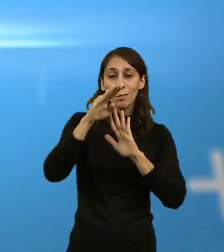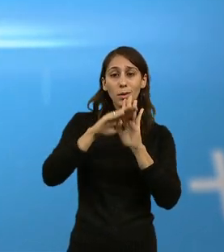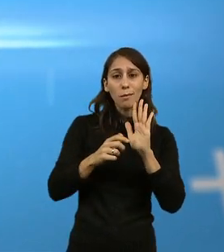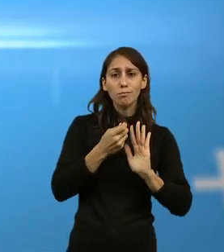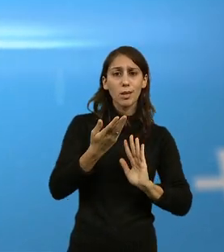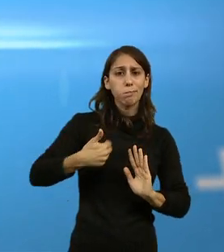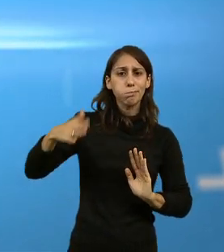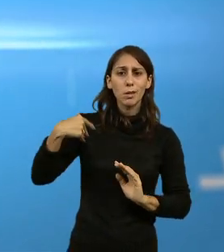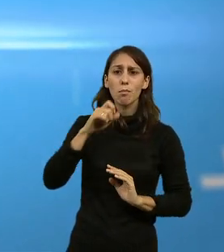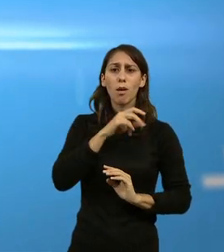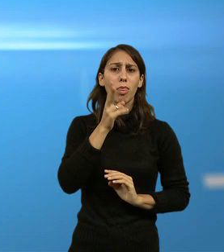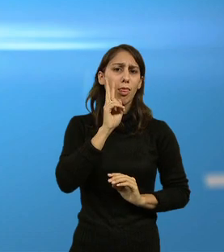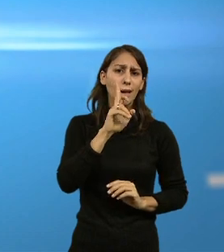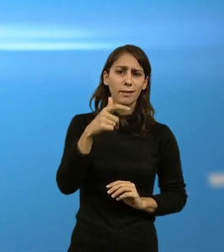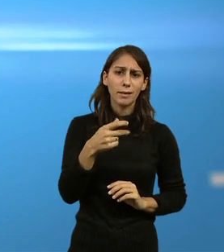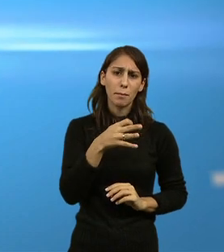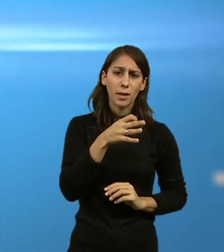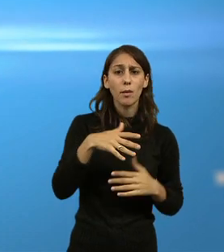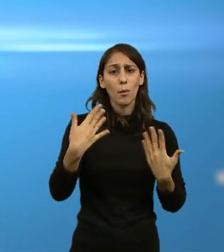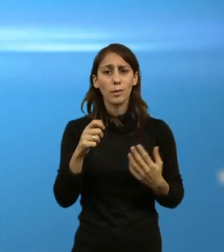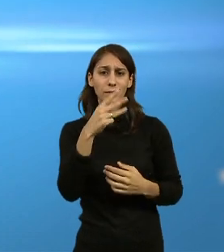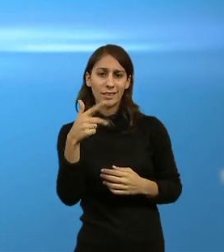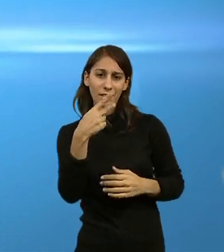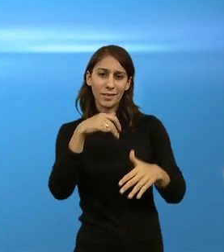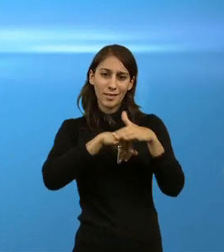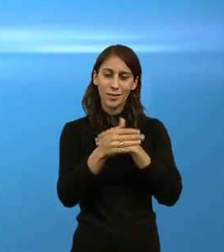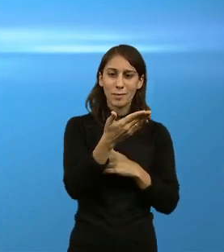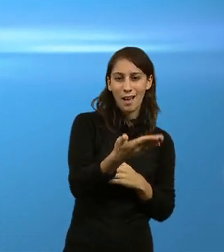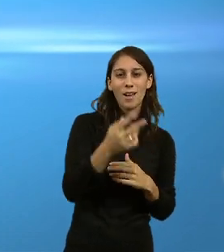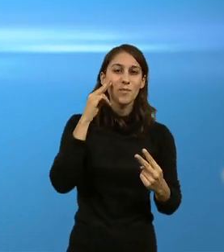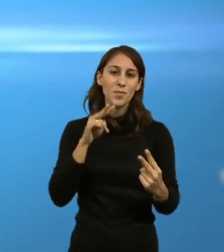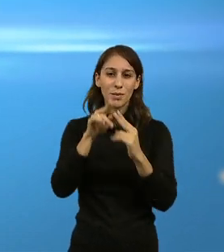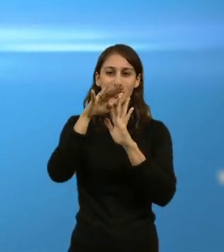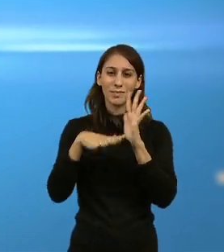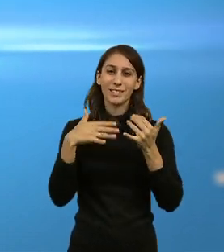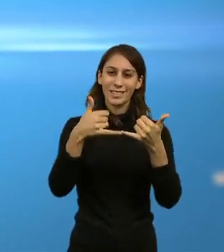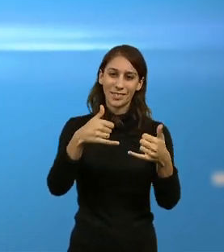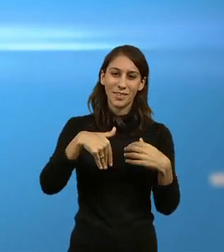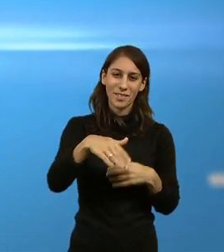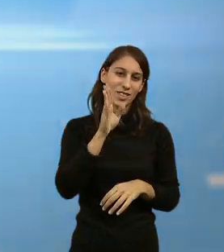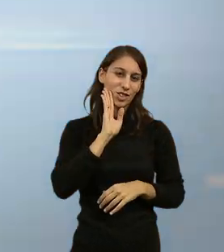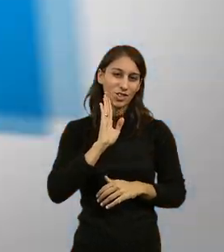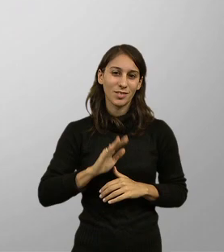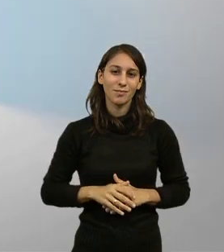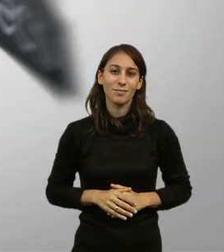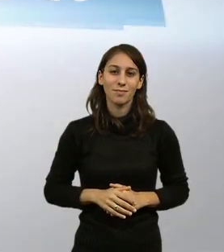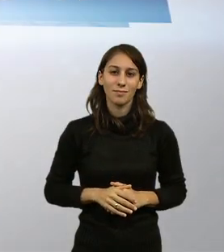emissões online nos canais da RTP e da Executive TV. Marcamos encontro já no próximo programa.